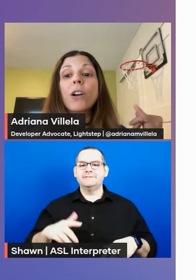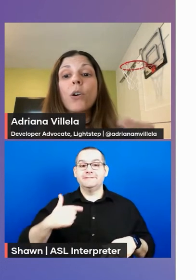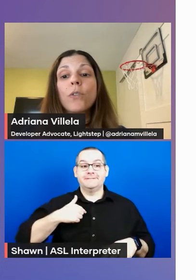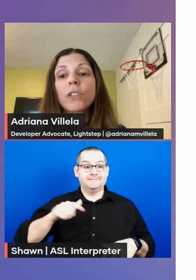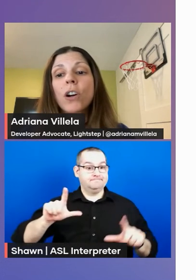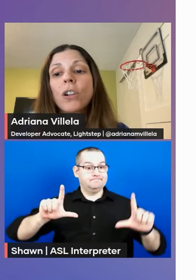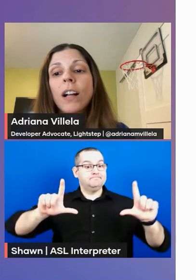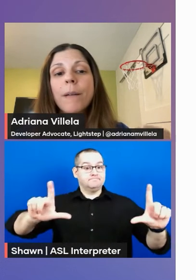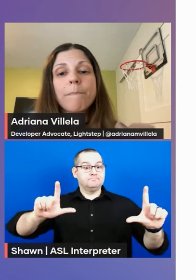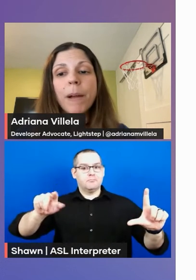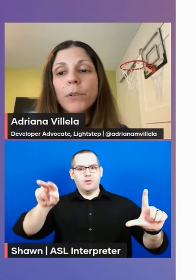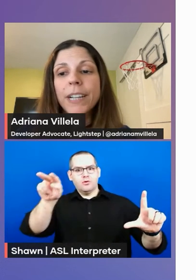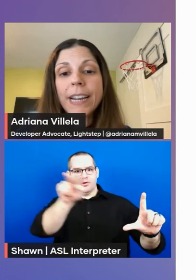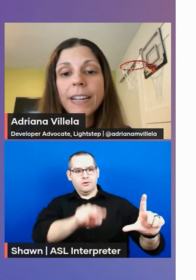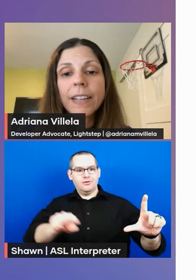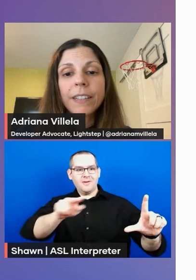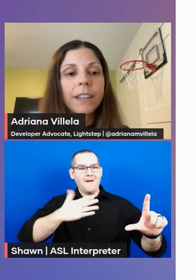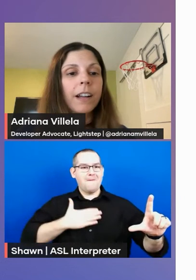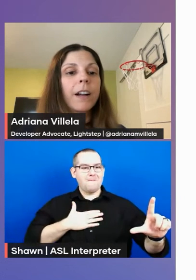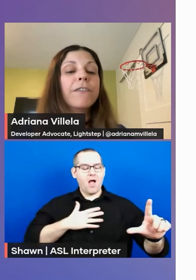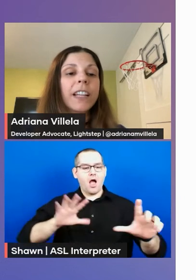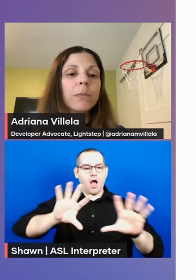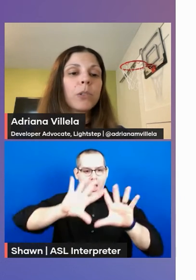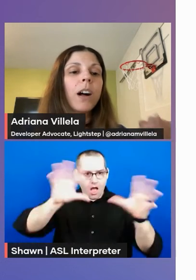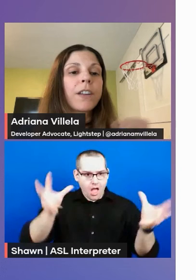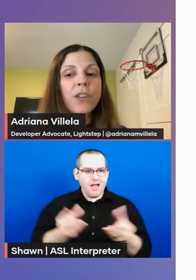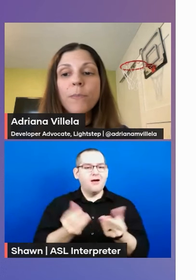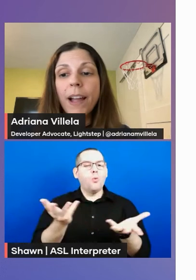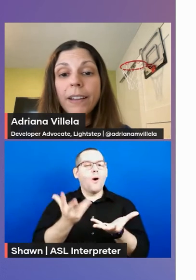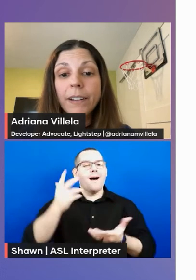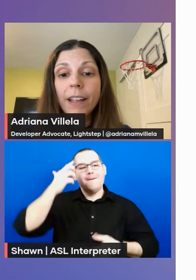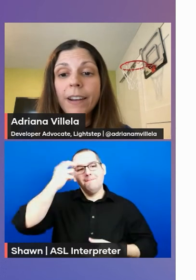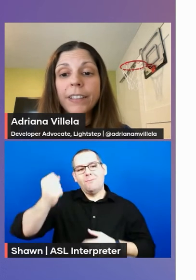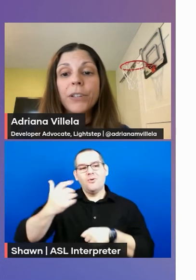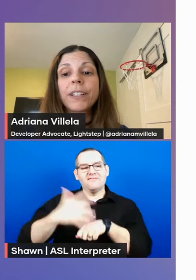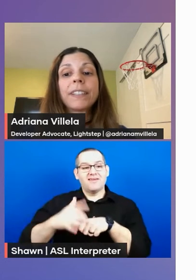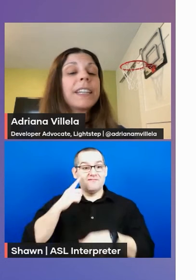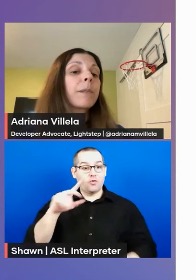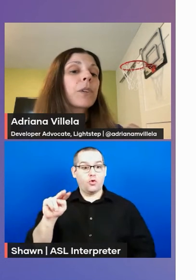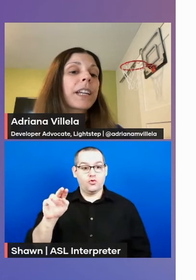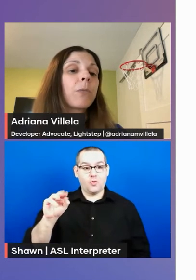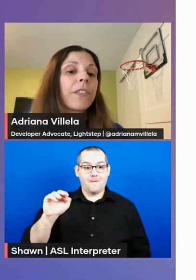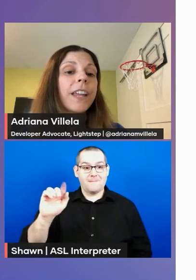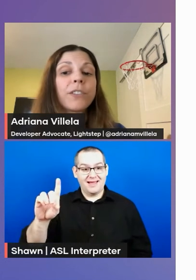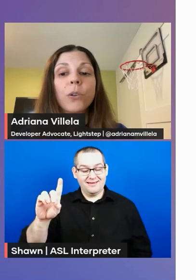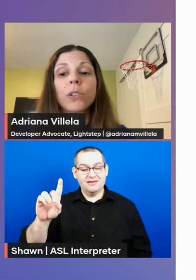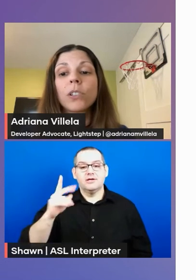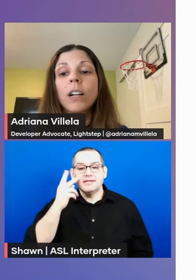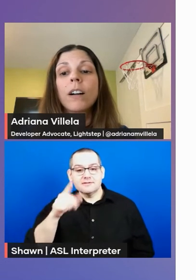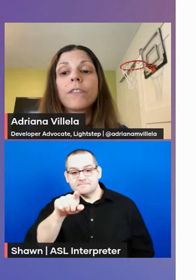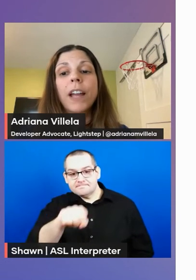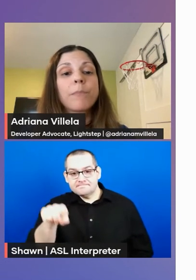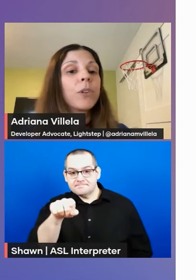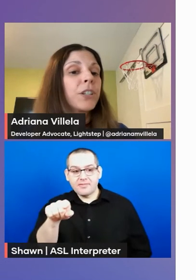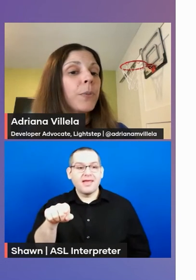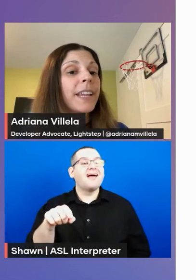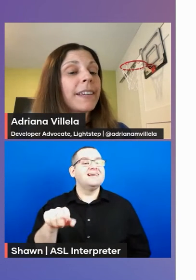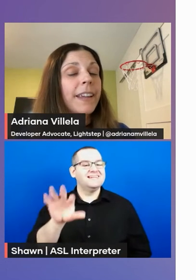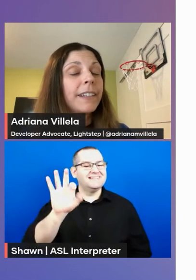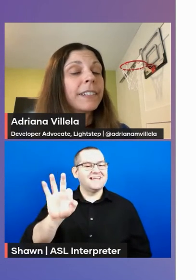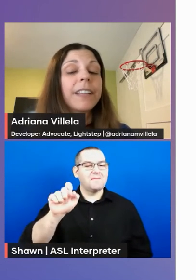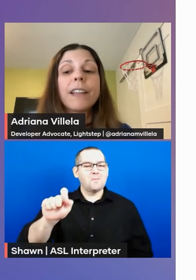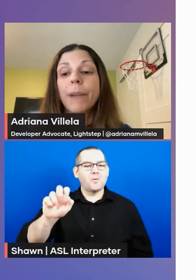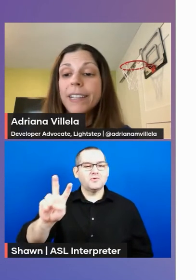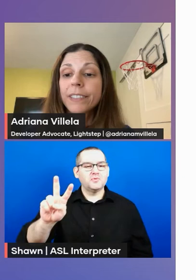me my overall memory available on Nomad. And as you can see, I'm working with a total of